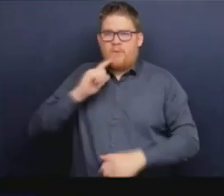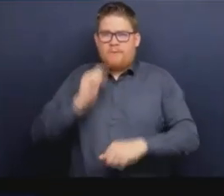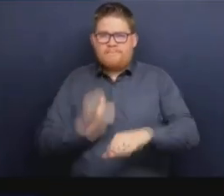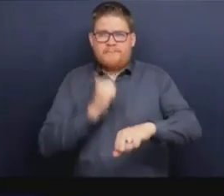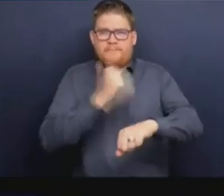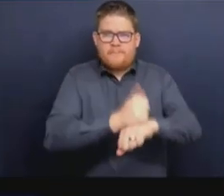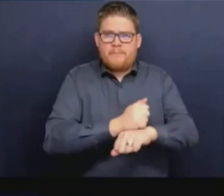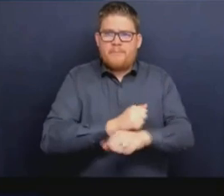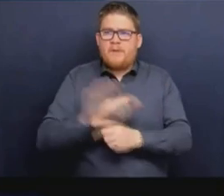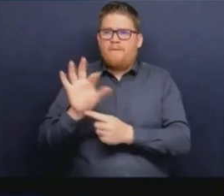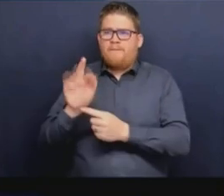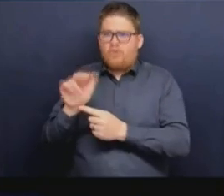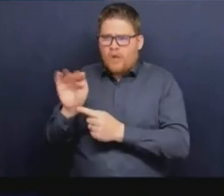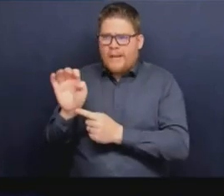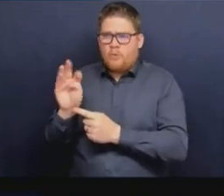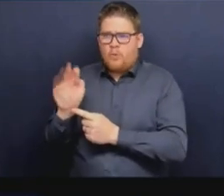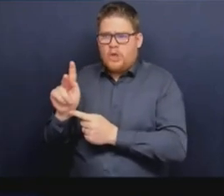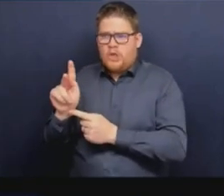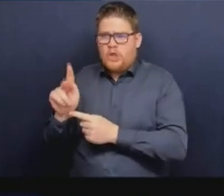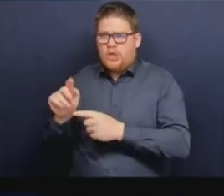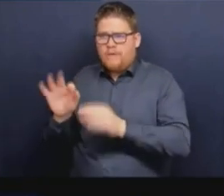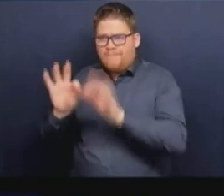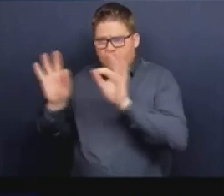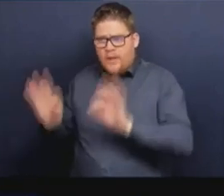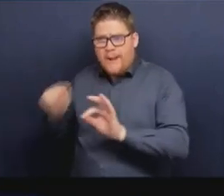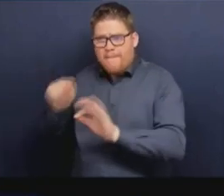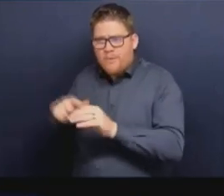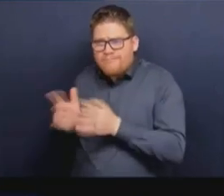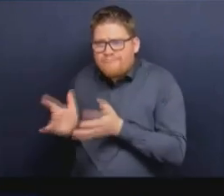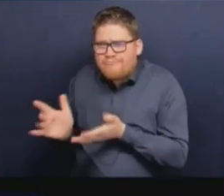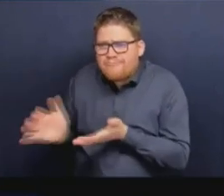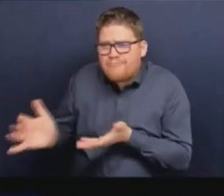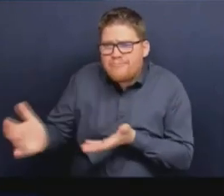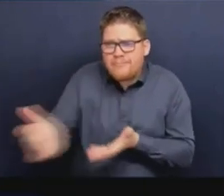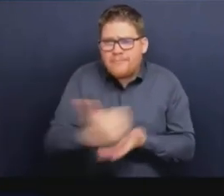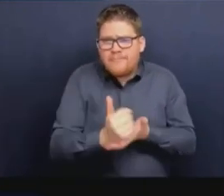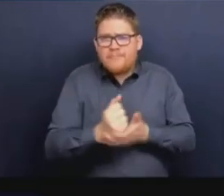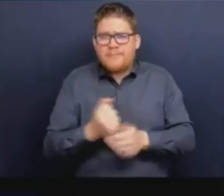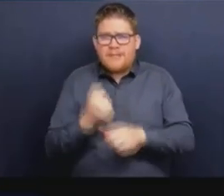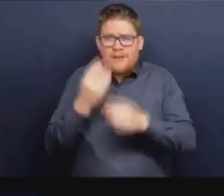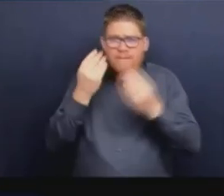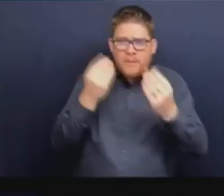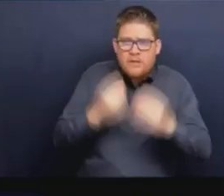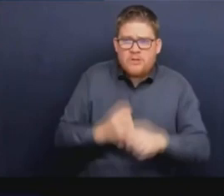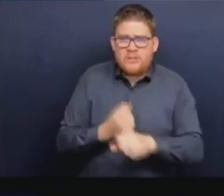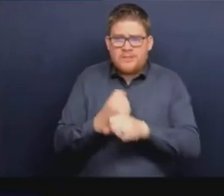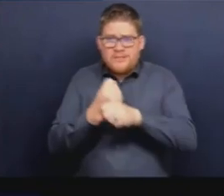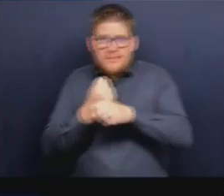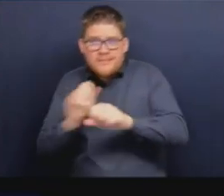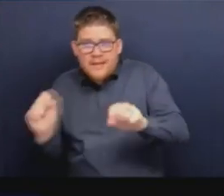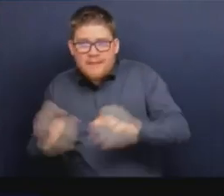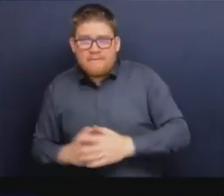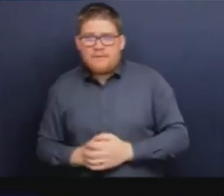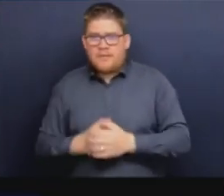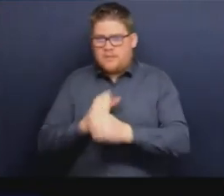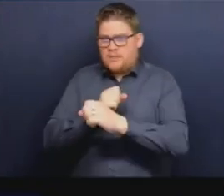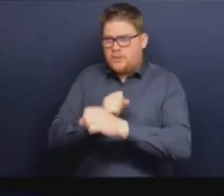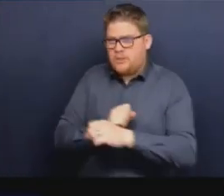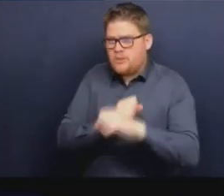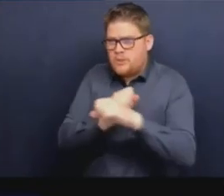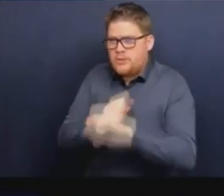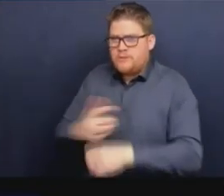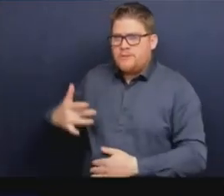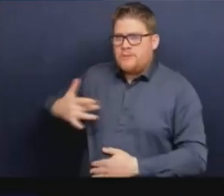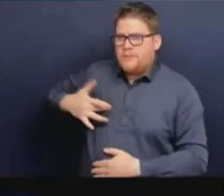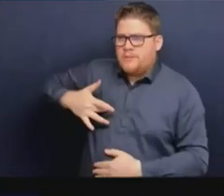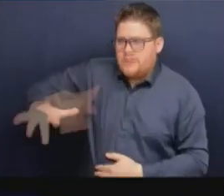safe, secure, and sensitive to communities' needs. It prioritizes transparency and accountability by requiring